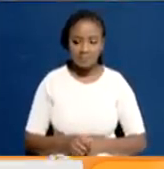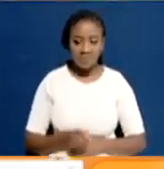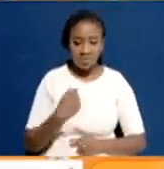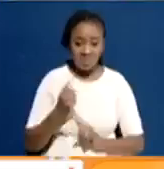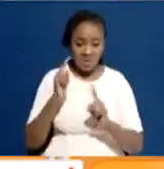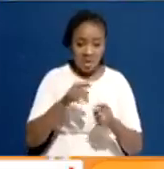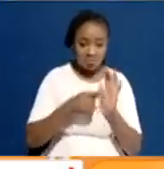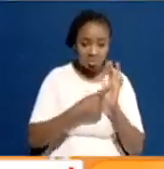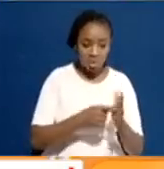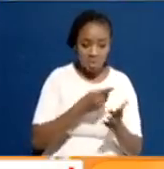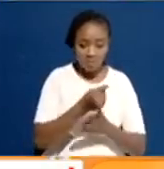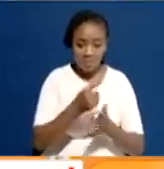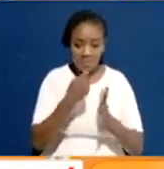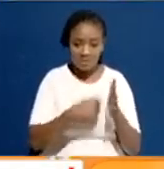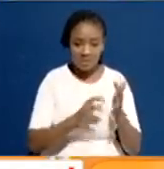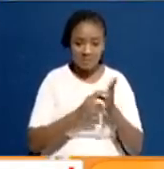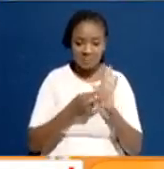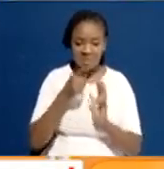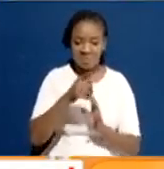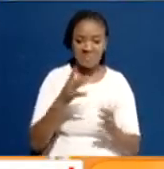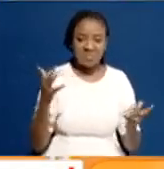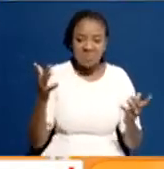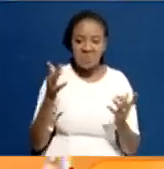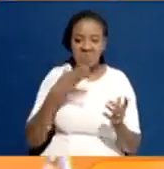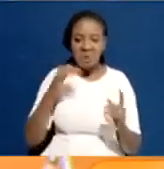other empty public performance.